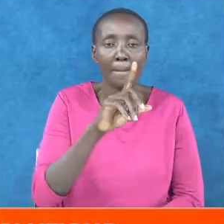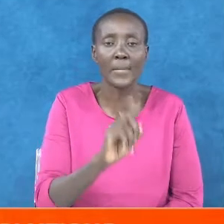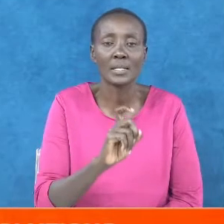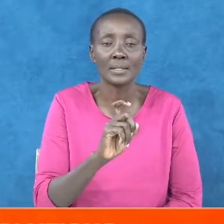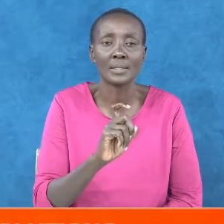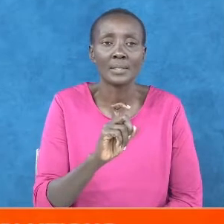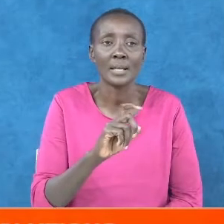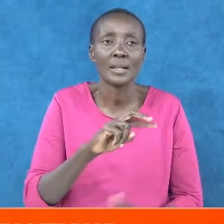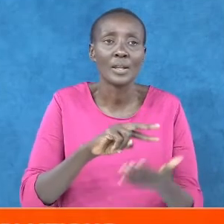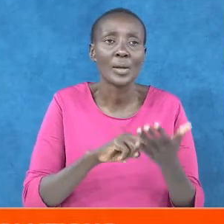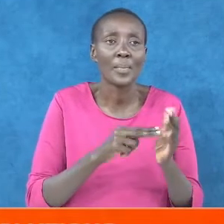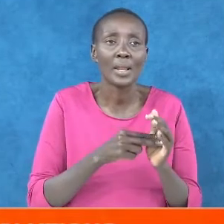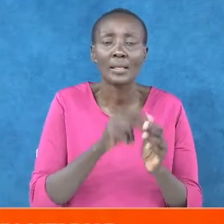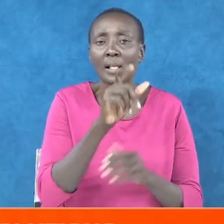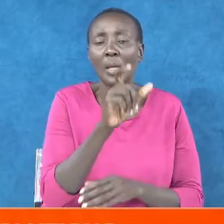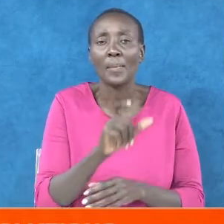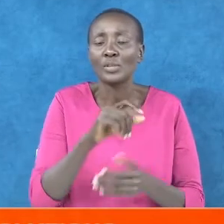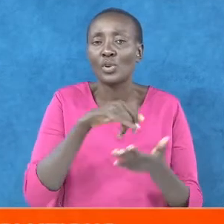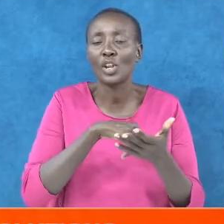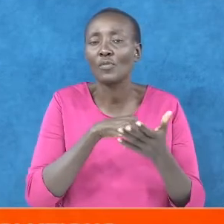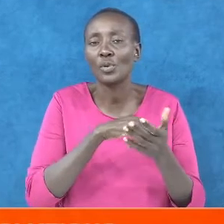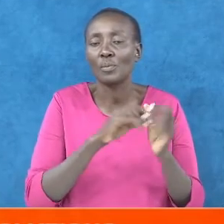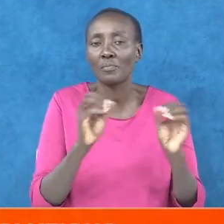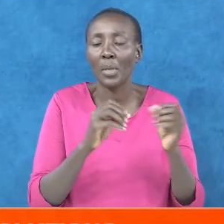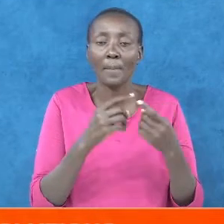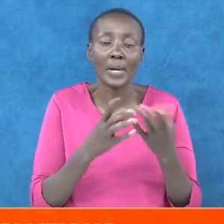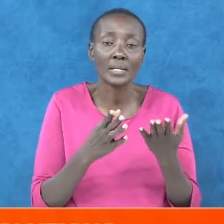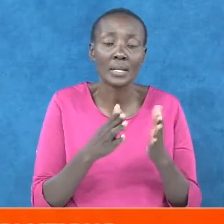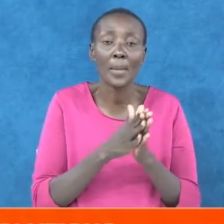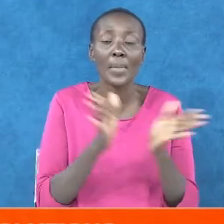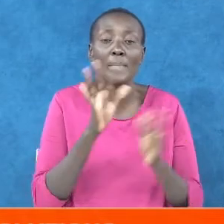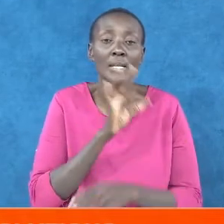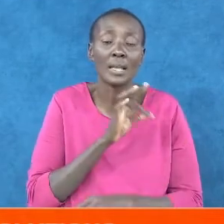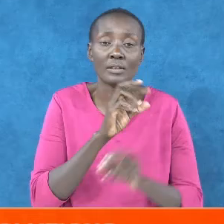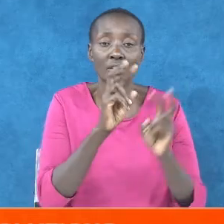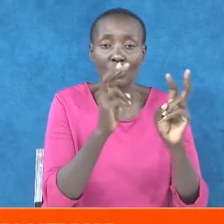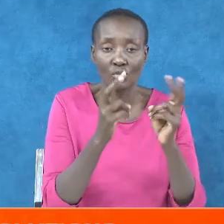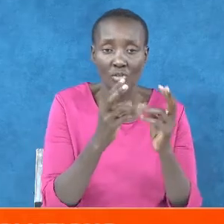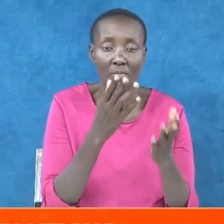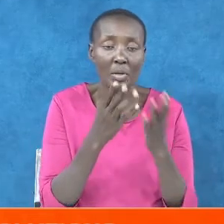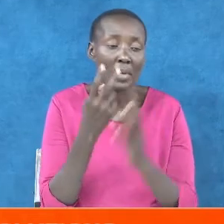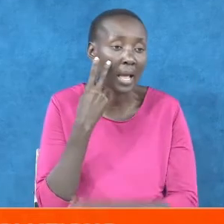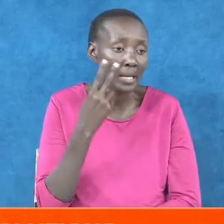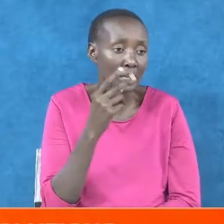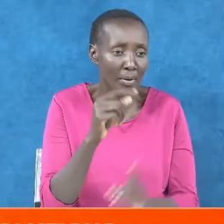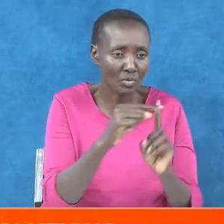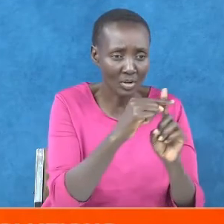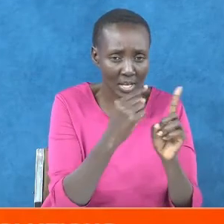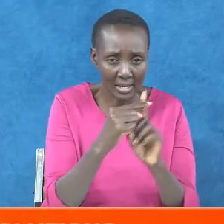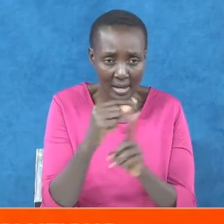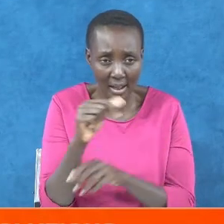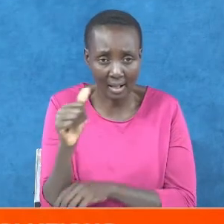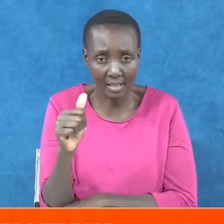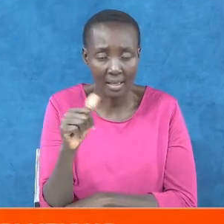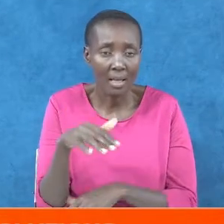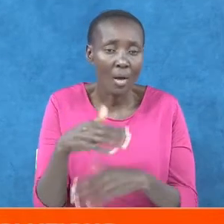doesn't necessarily have to be by the person who's aggrieved, etc., because it's a public interest issue. If I see someone stealing or if I see someone assaulting